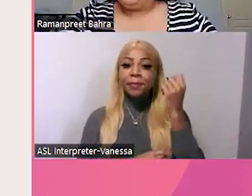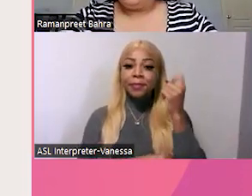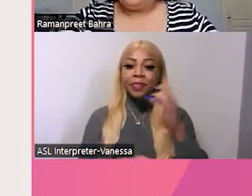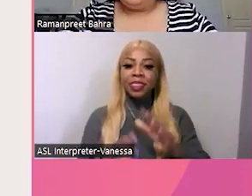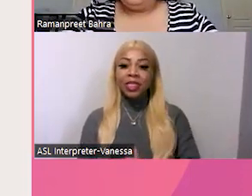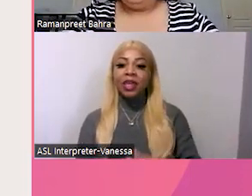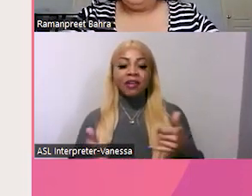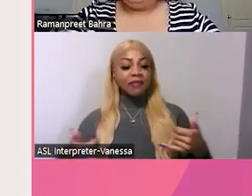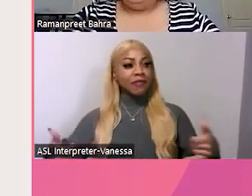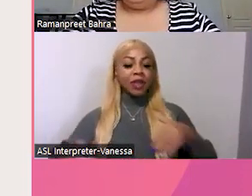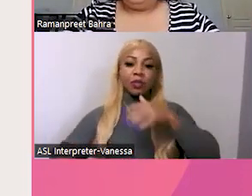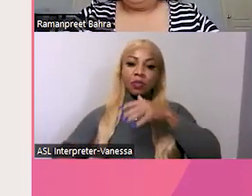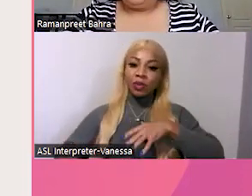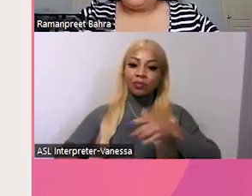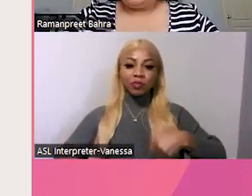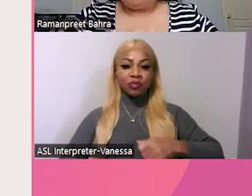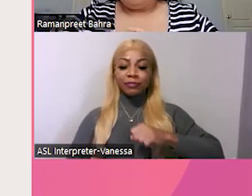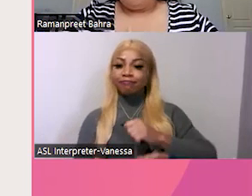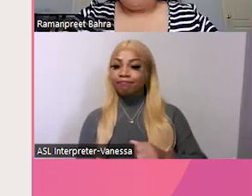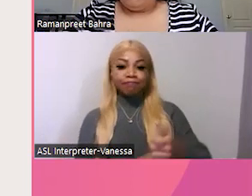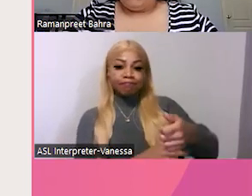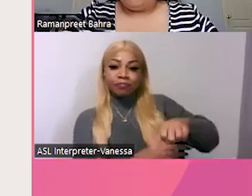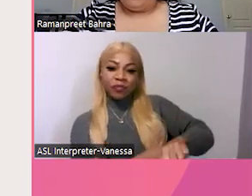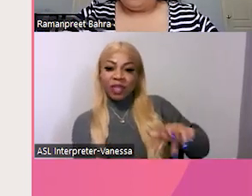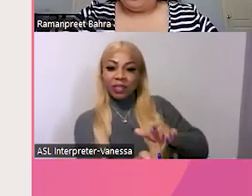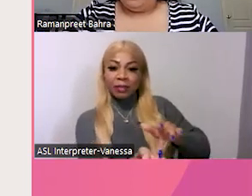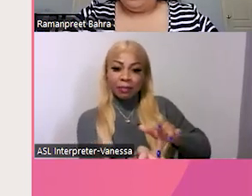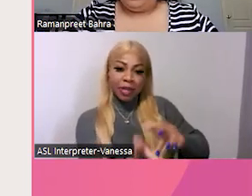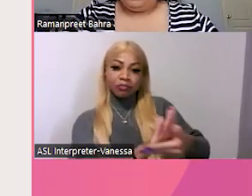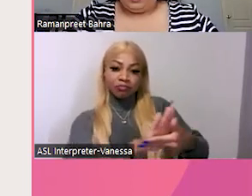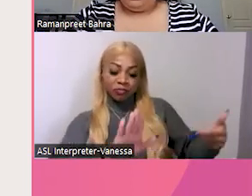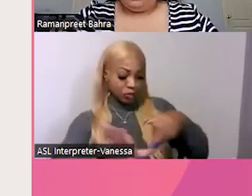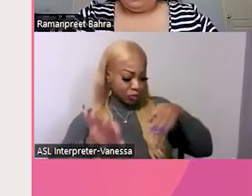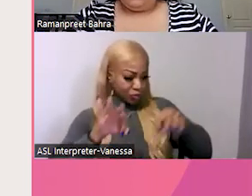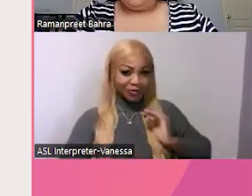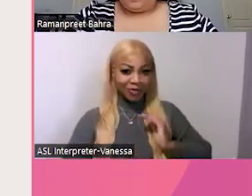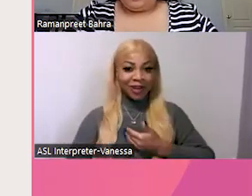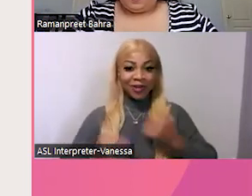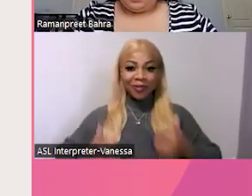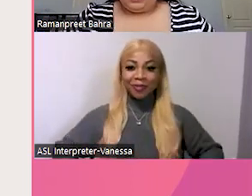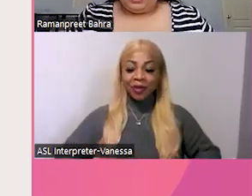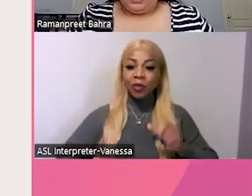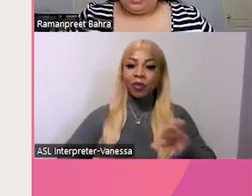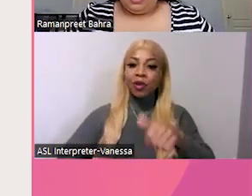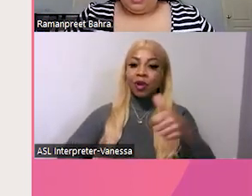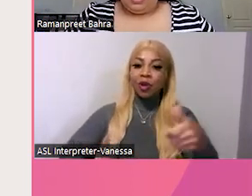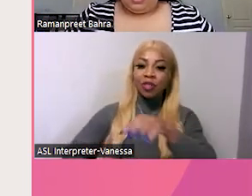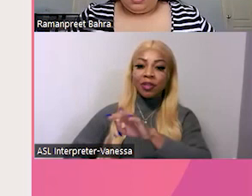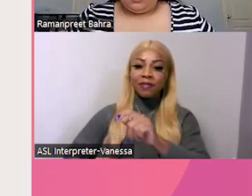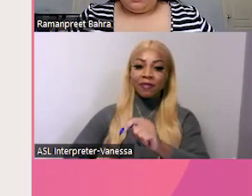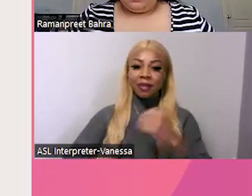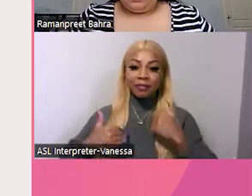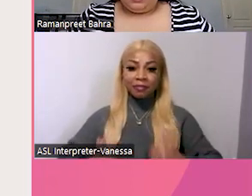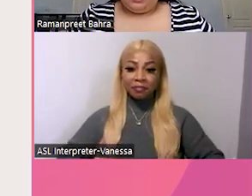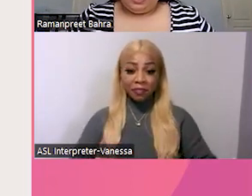as fat women, we reject the use of biomedical terms to describe our bodies or other fat bodies. If you